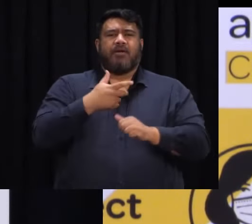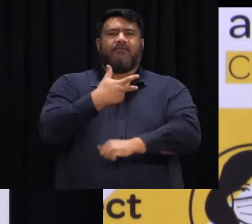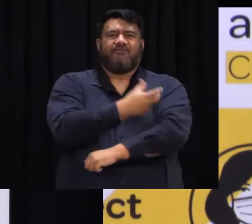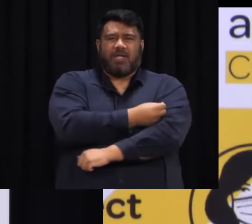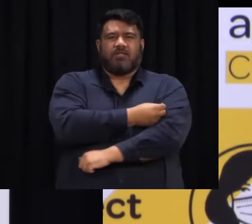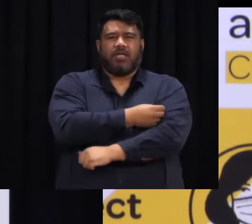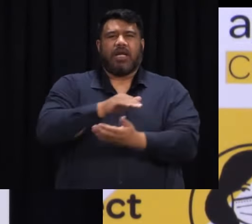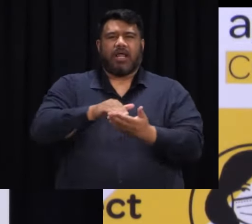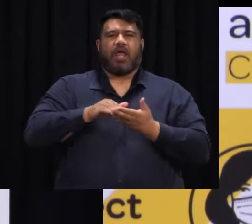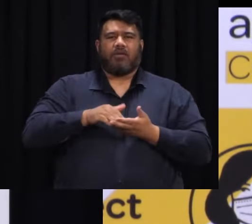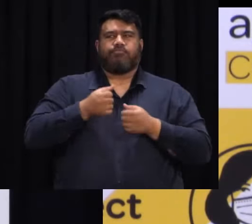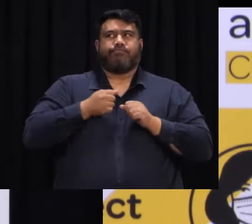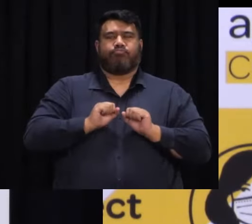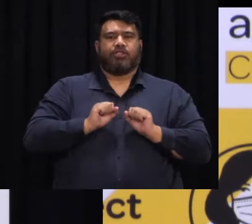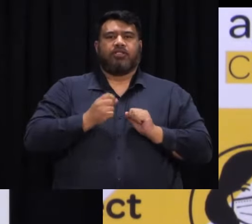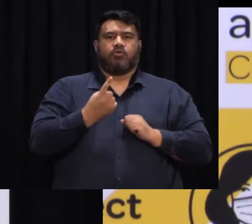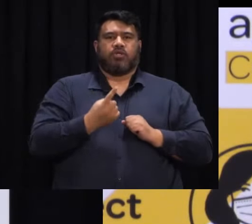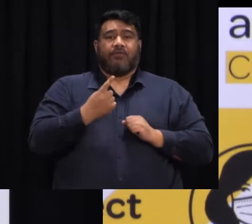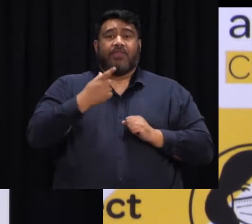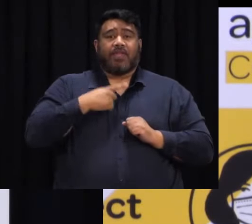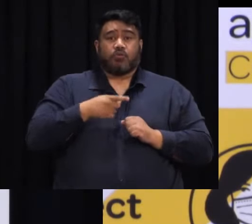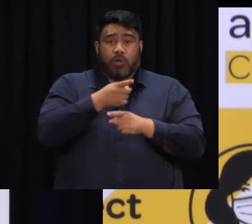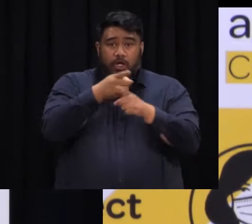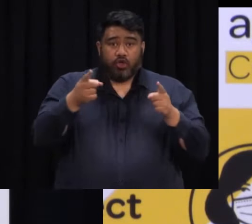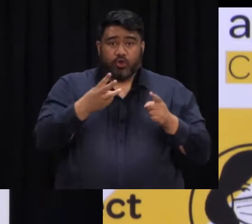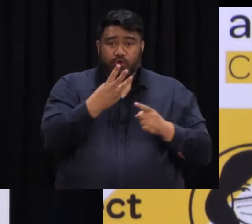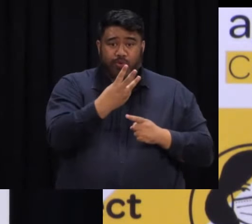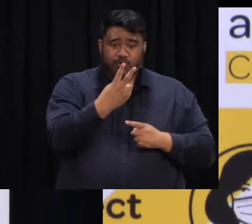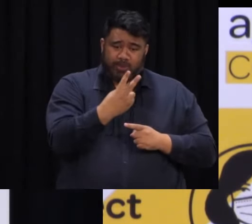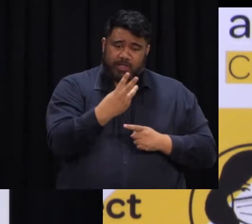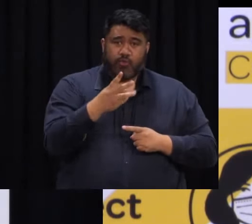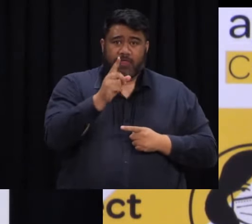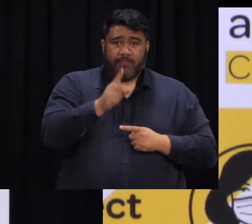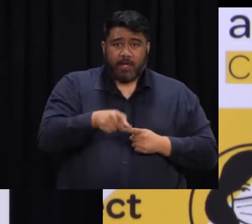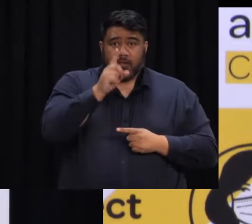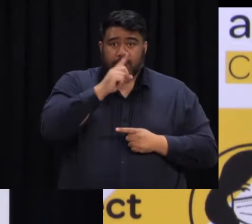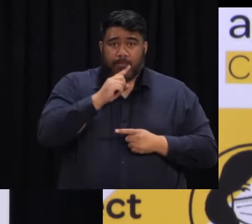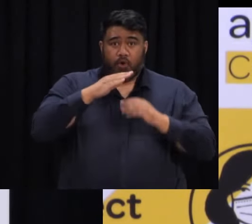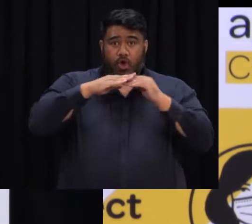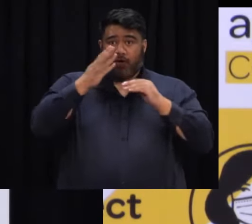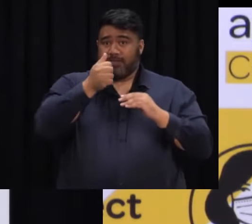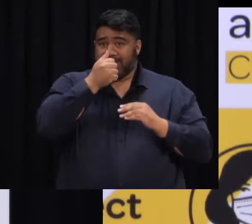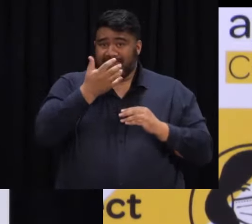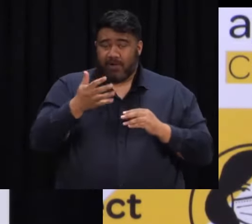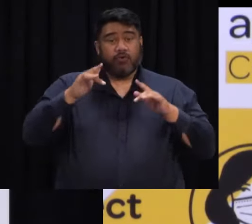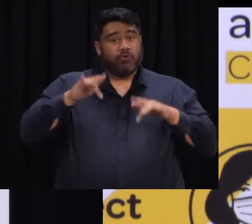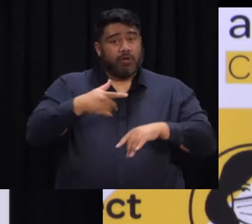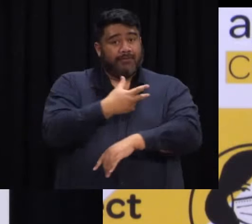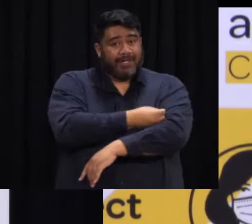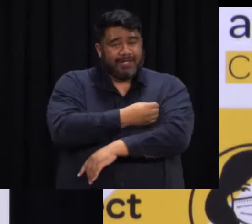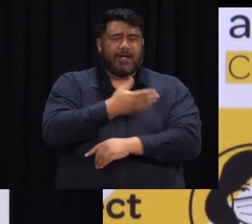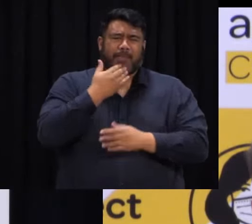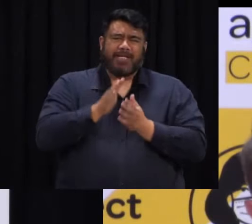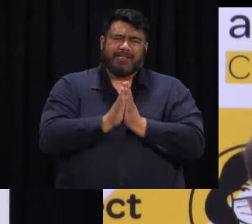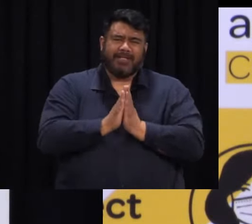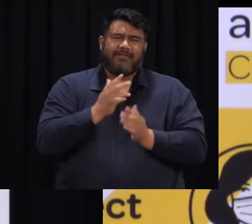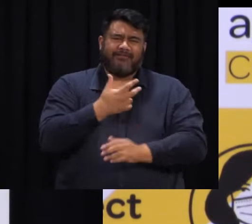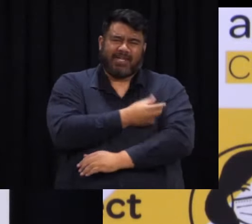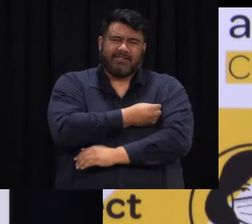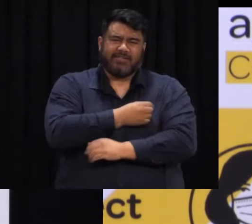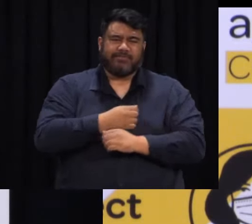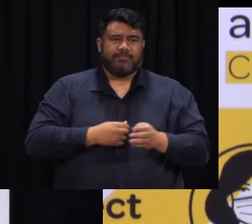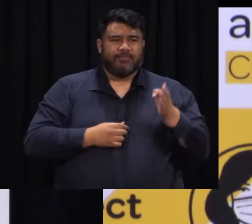very specific call to the roughly 20,000 who have not been yet to please be vaccinated. Dr. Bloomfield said epidemiologists say there's a